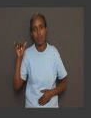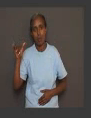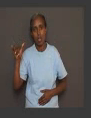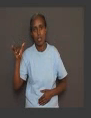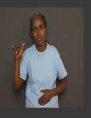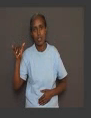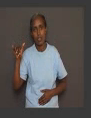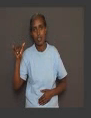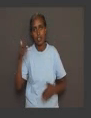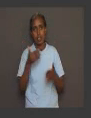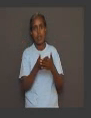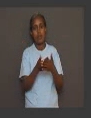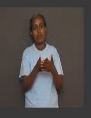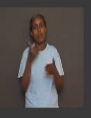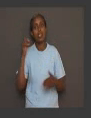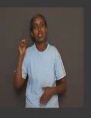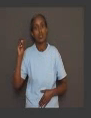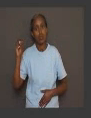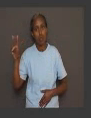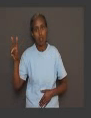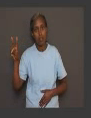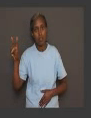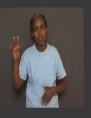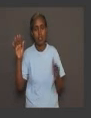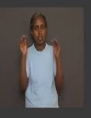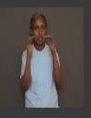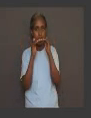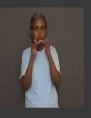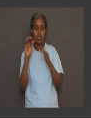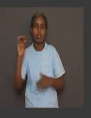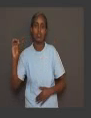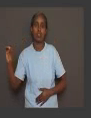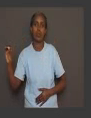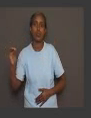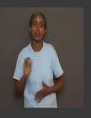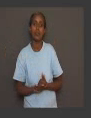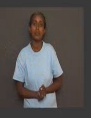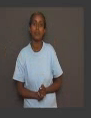12y minus 12 equals 0.